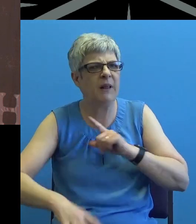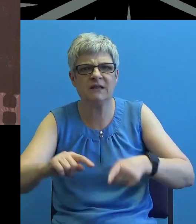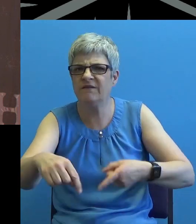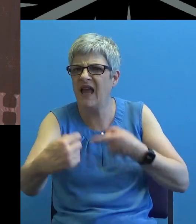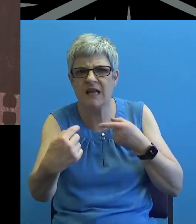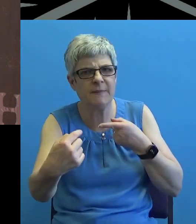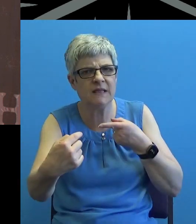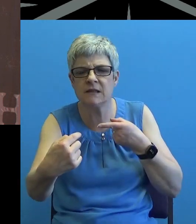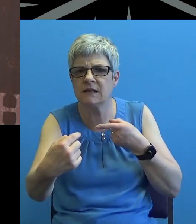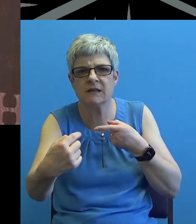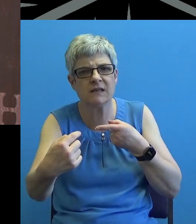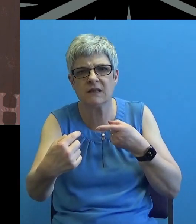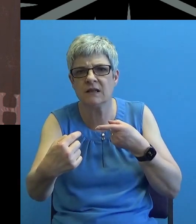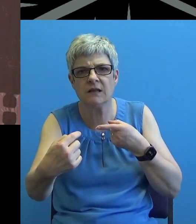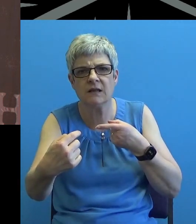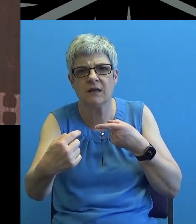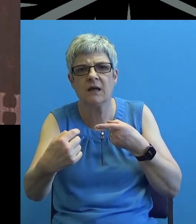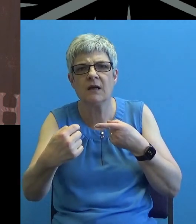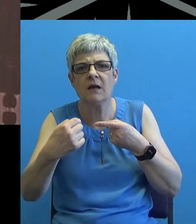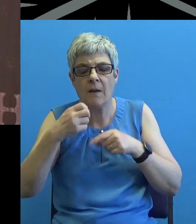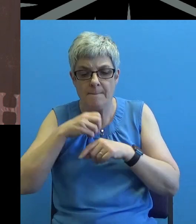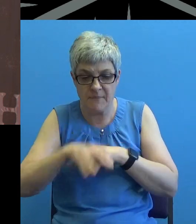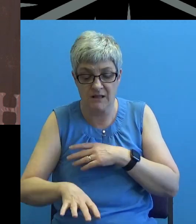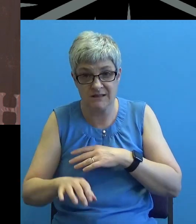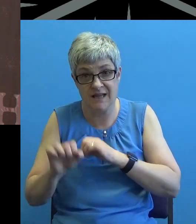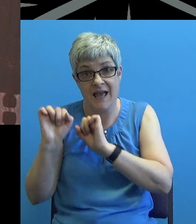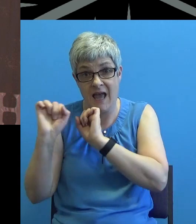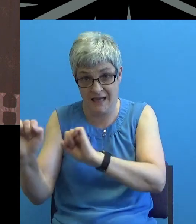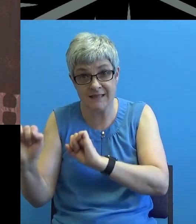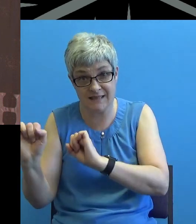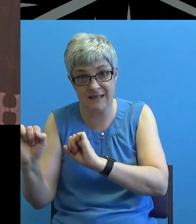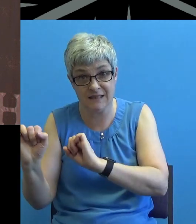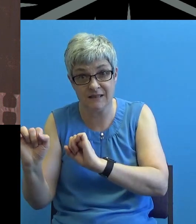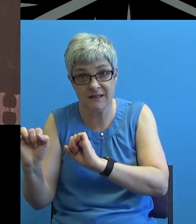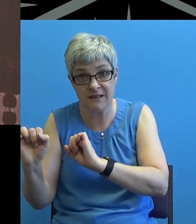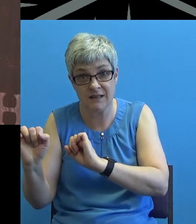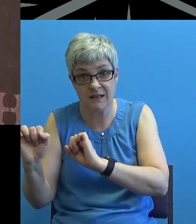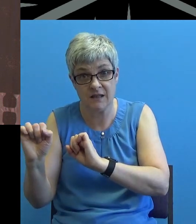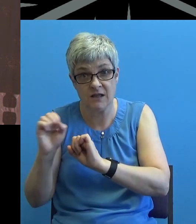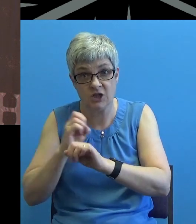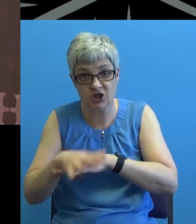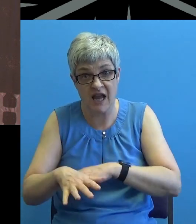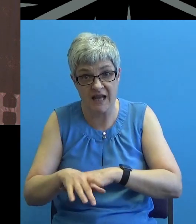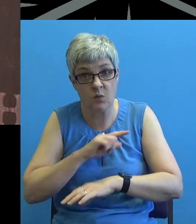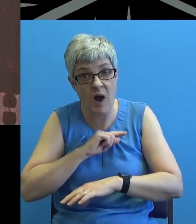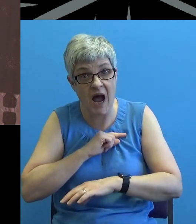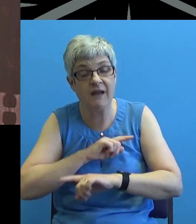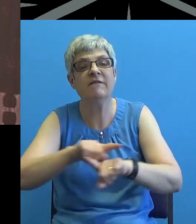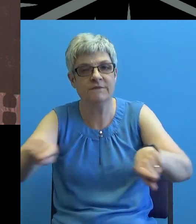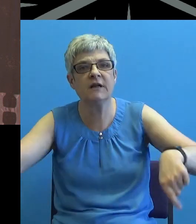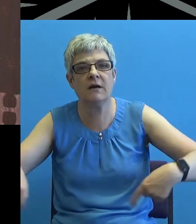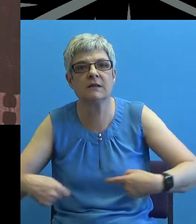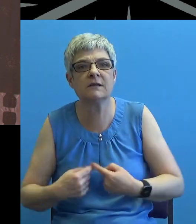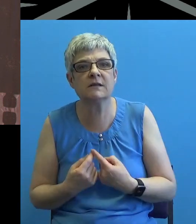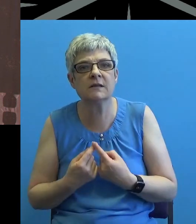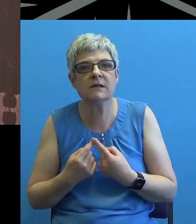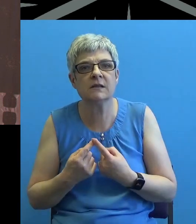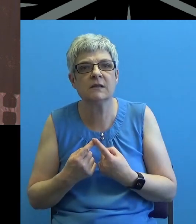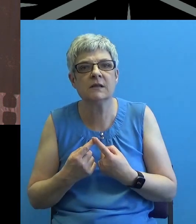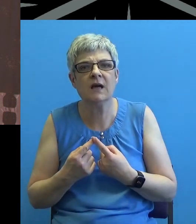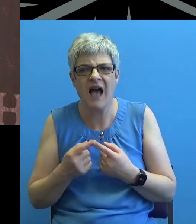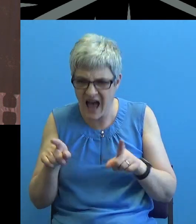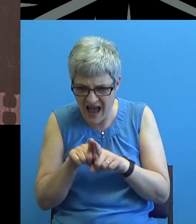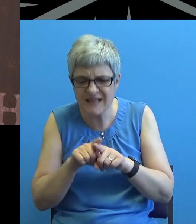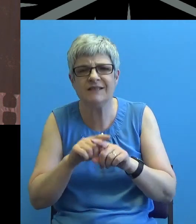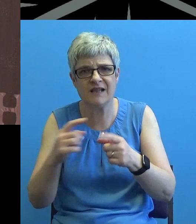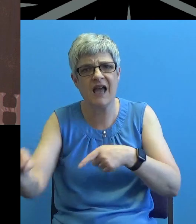enemies, but it's stained with his own blood, shed for us and for our